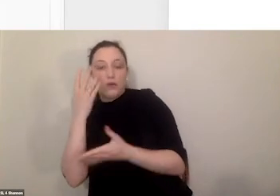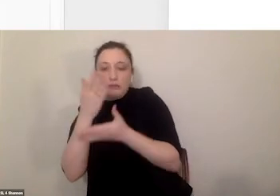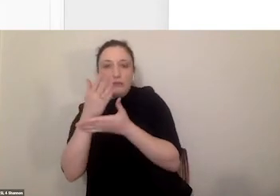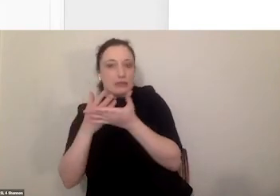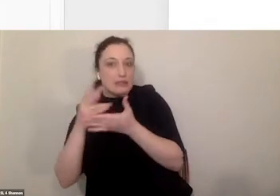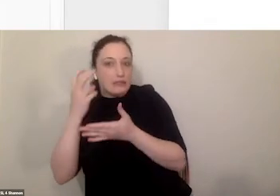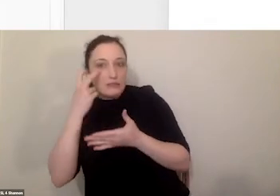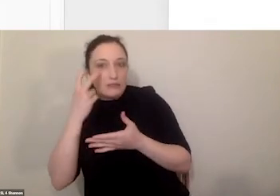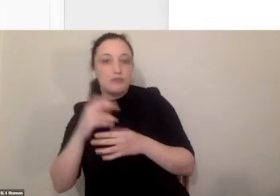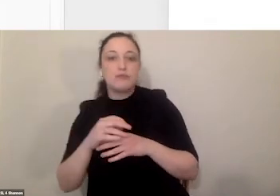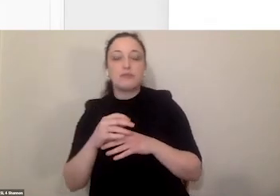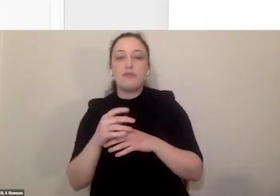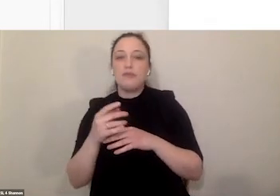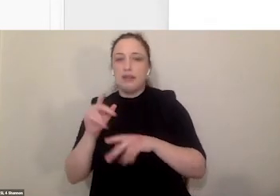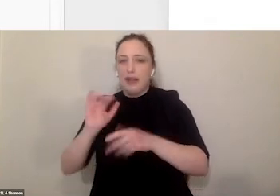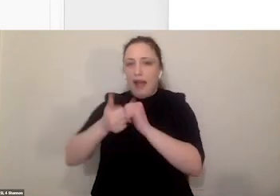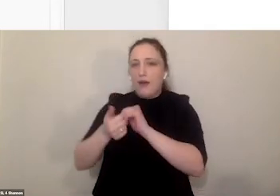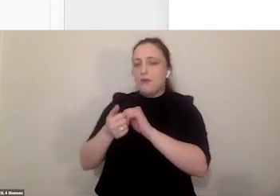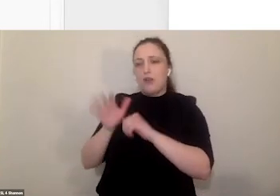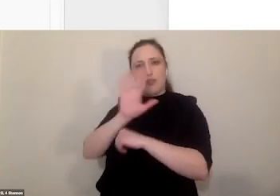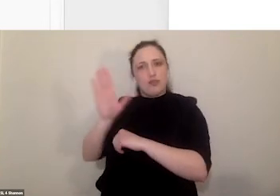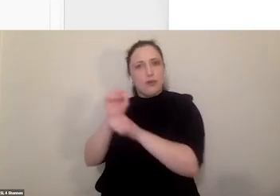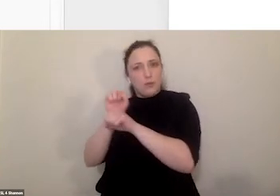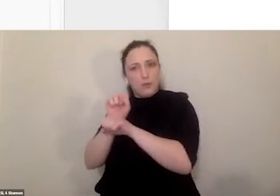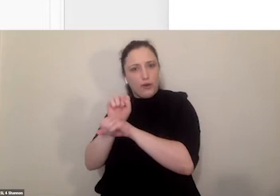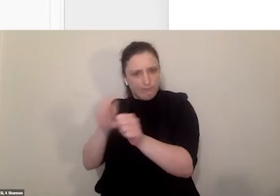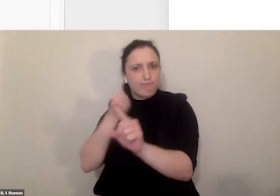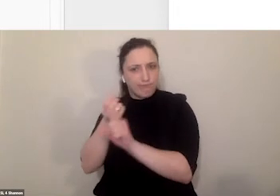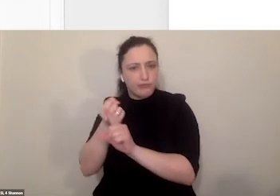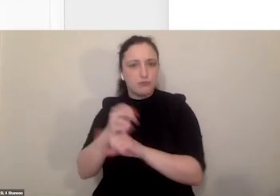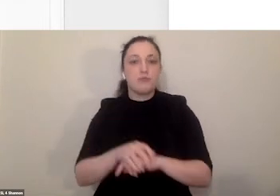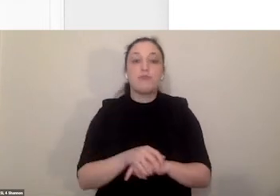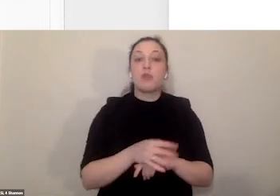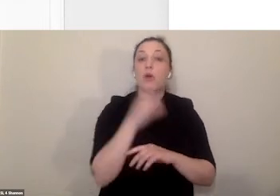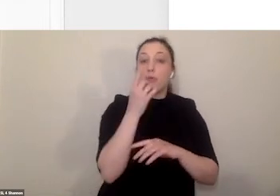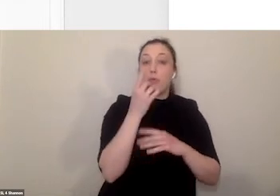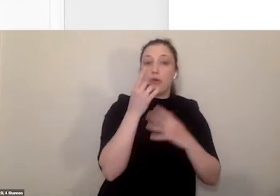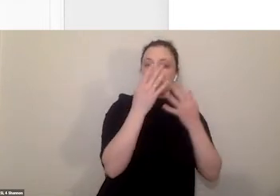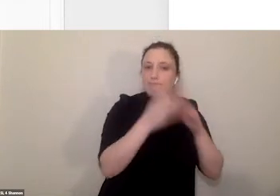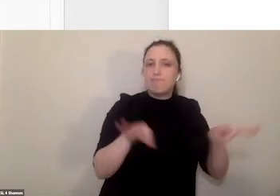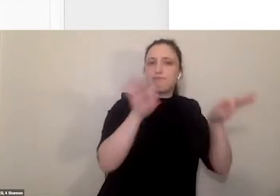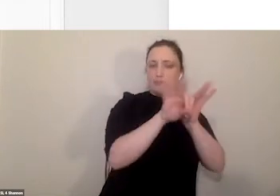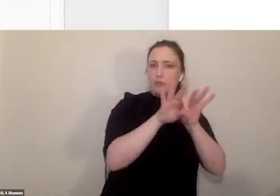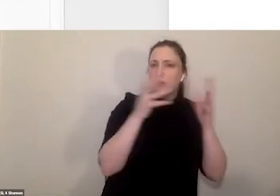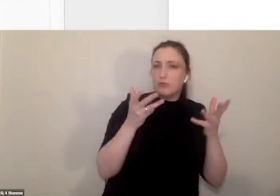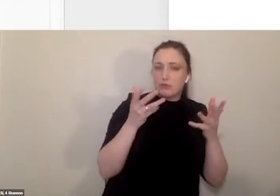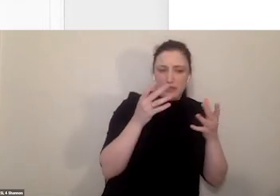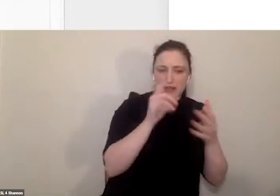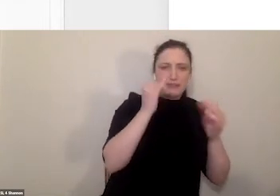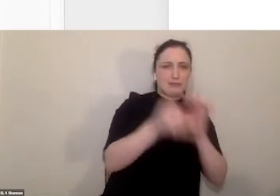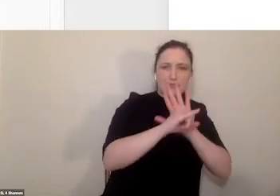did the analysis 2 years ago, one of the key premises that we identified was that there was a bit of an equation at work: education,